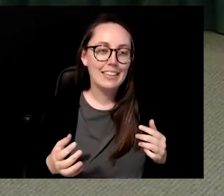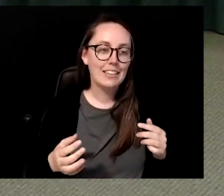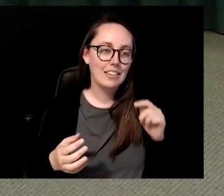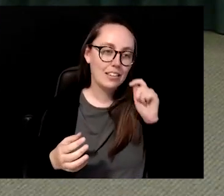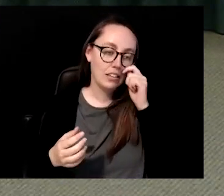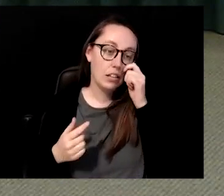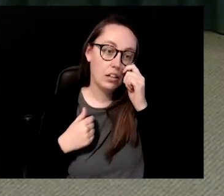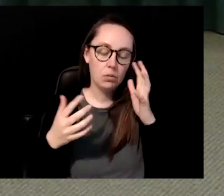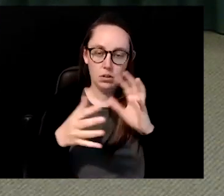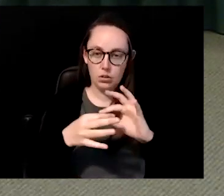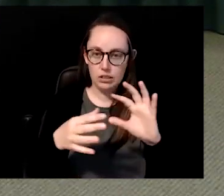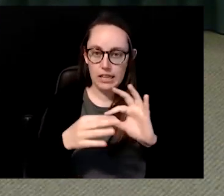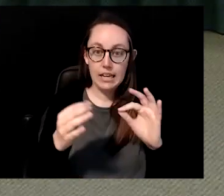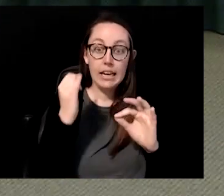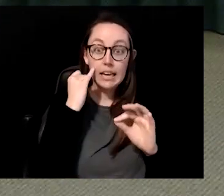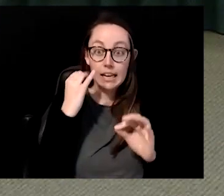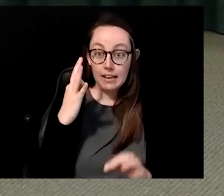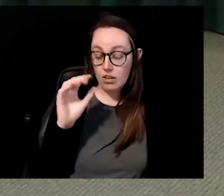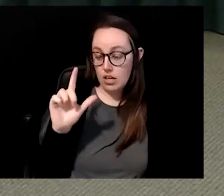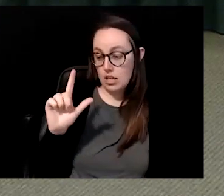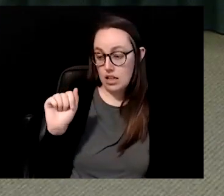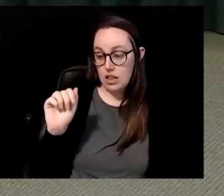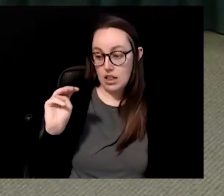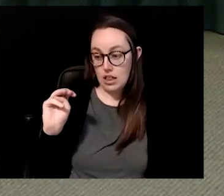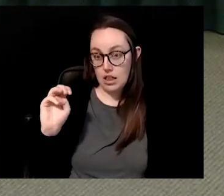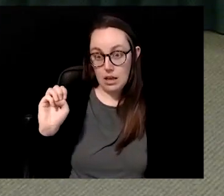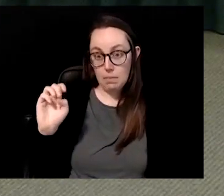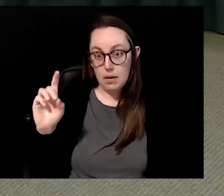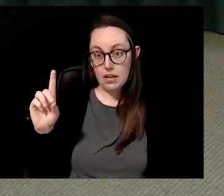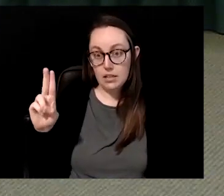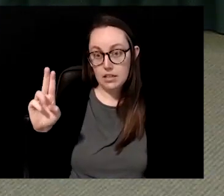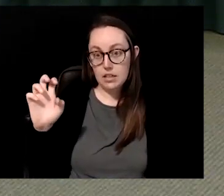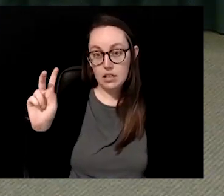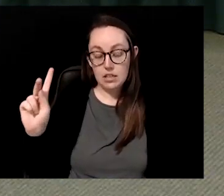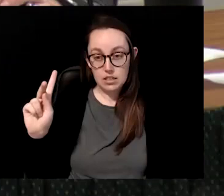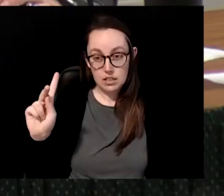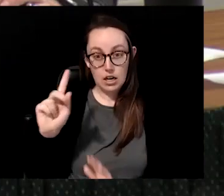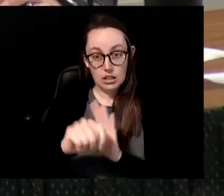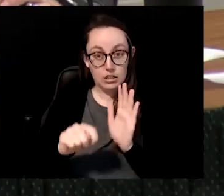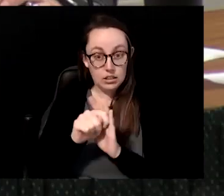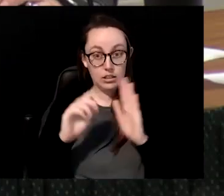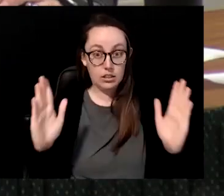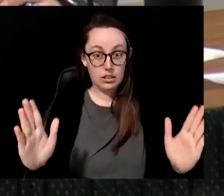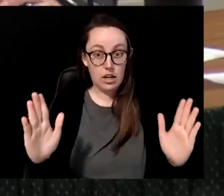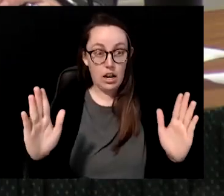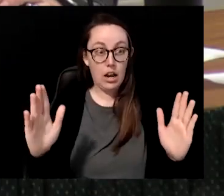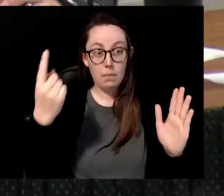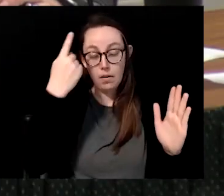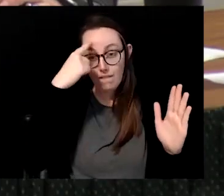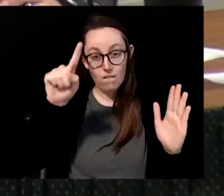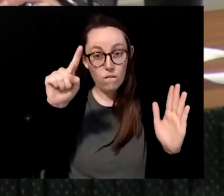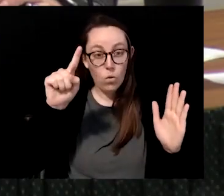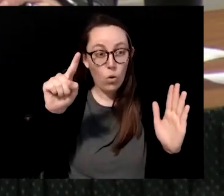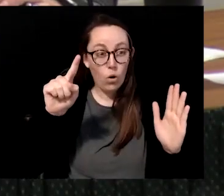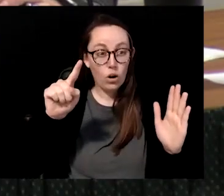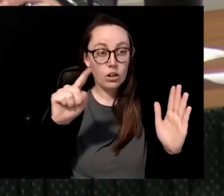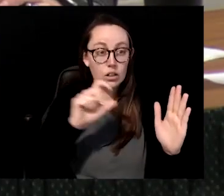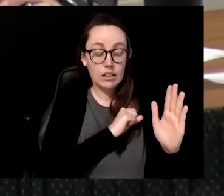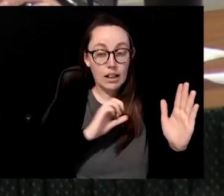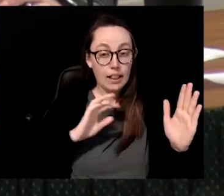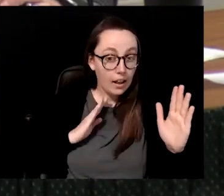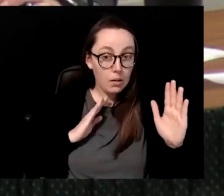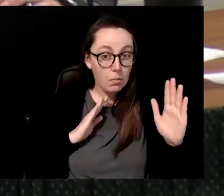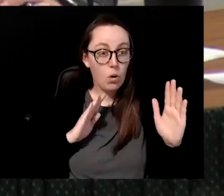lame duck period of a select board member is something that the town dislikes it's in the charter and we can change the